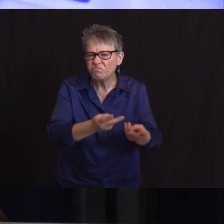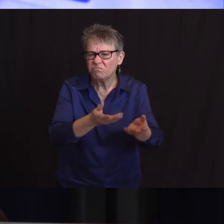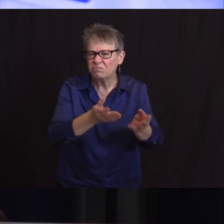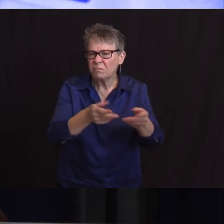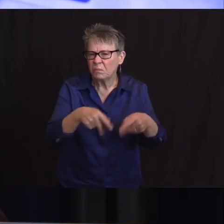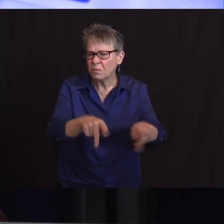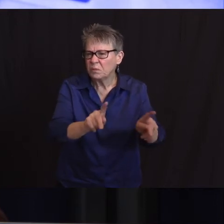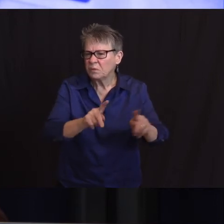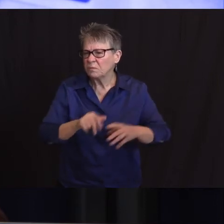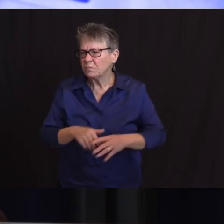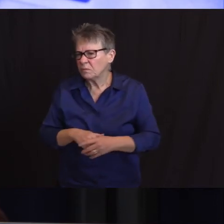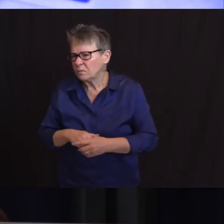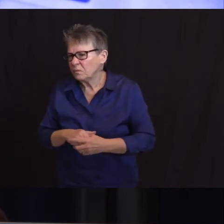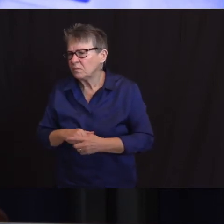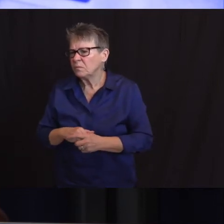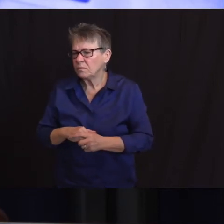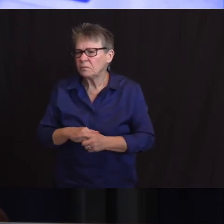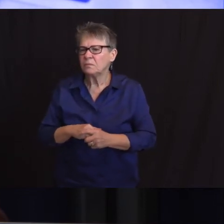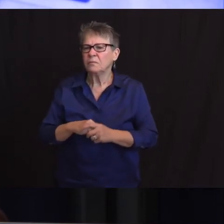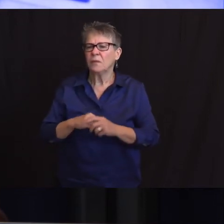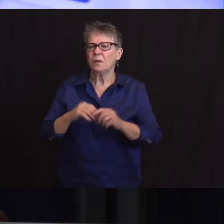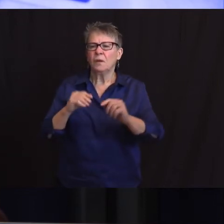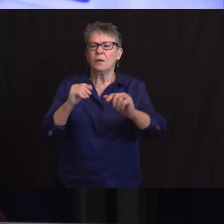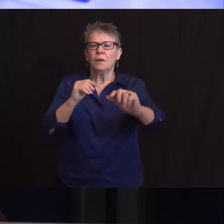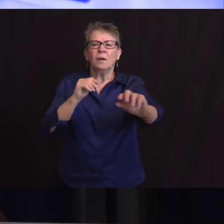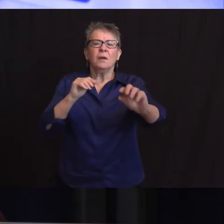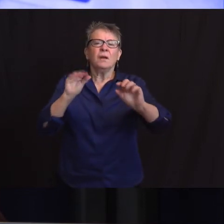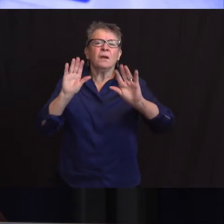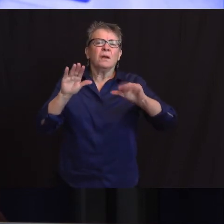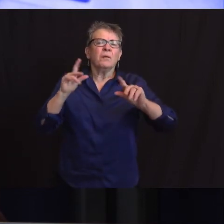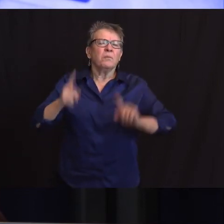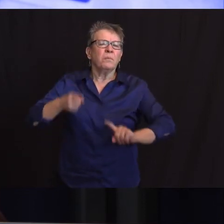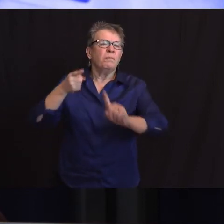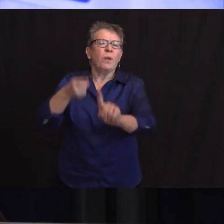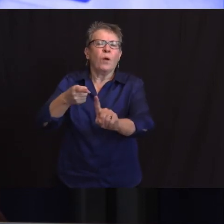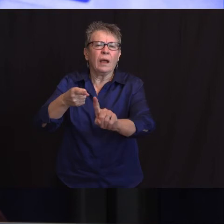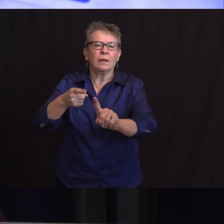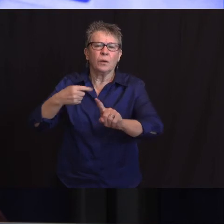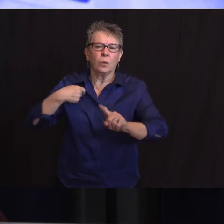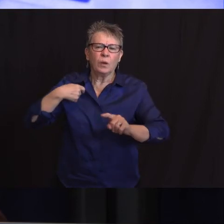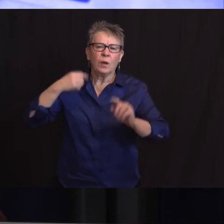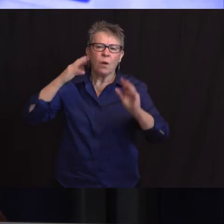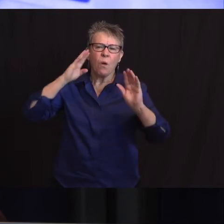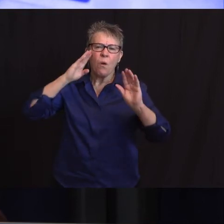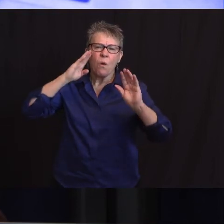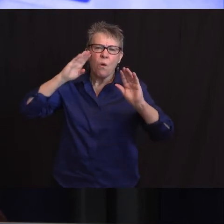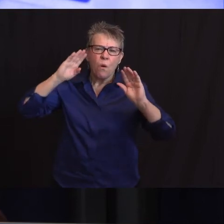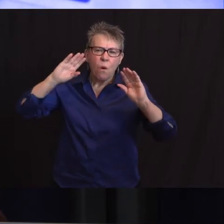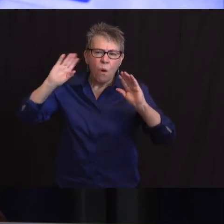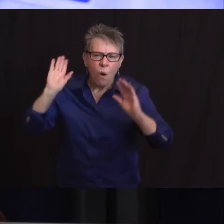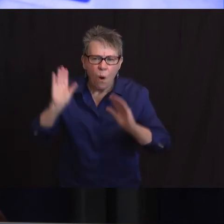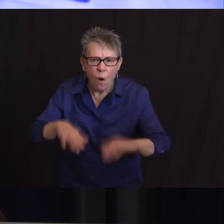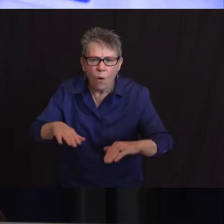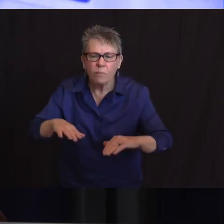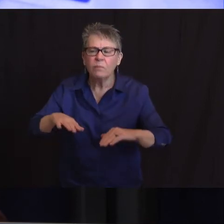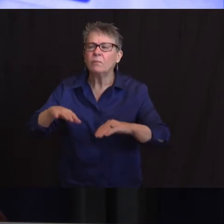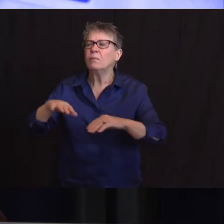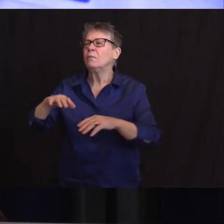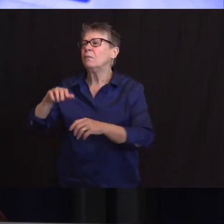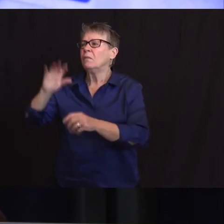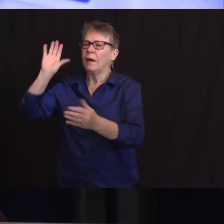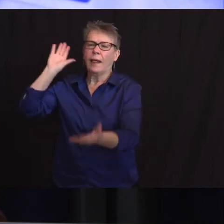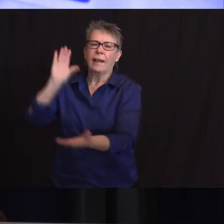workers in long-term care facilities also get vaccinated. As we know, this is one way that the virus